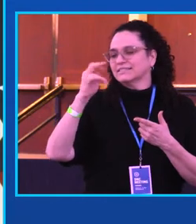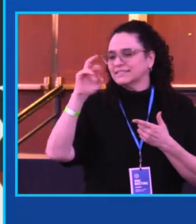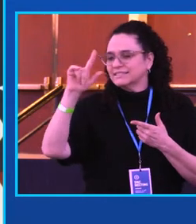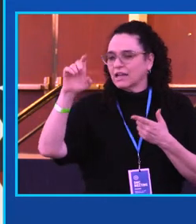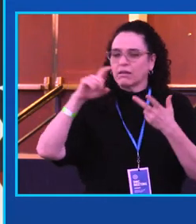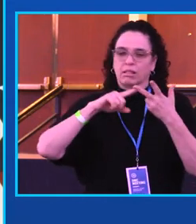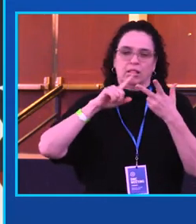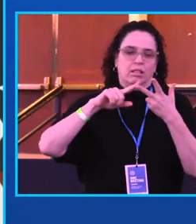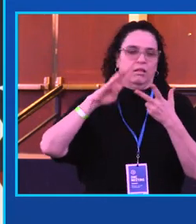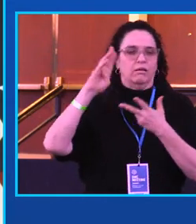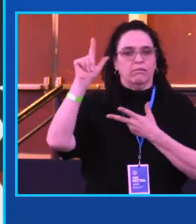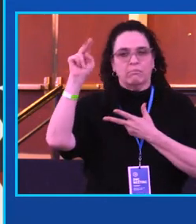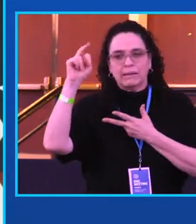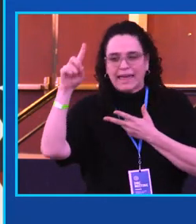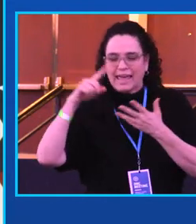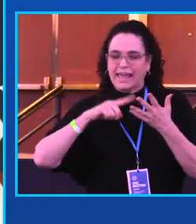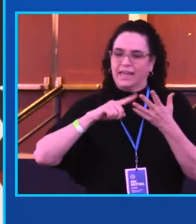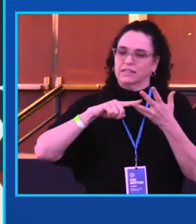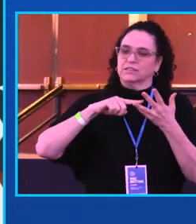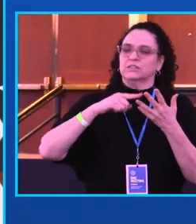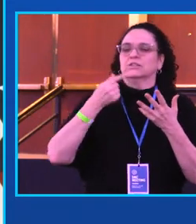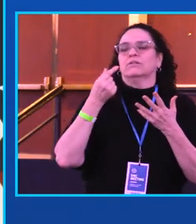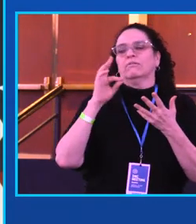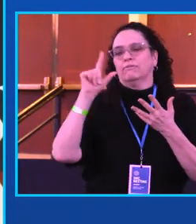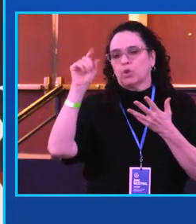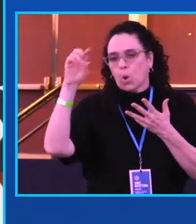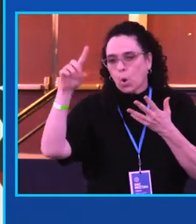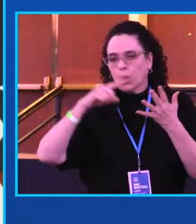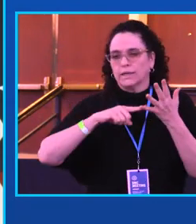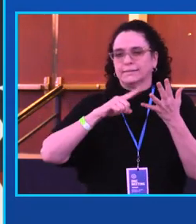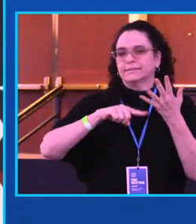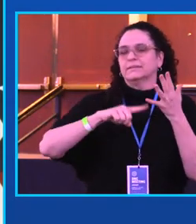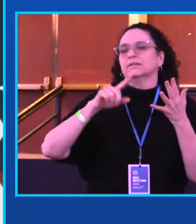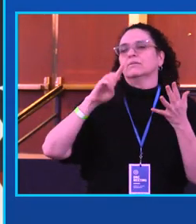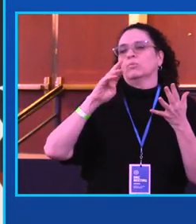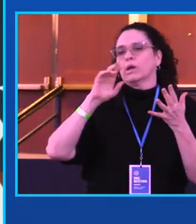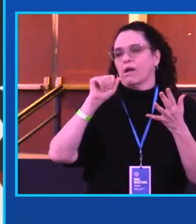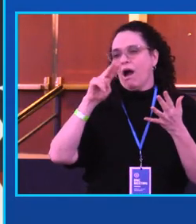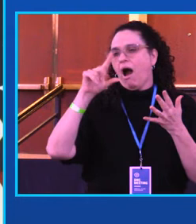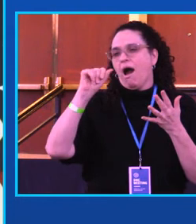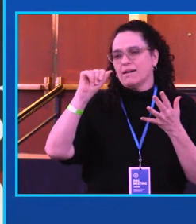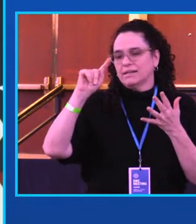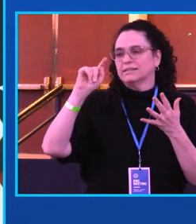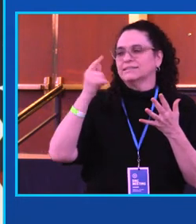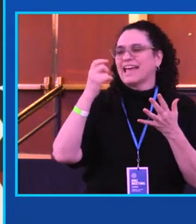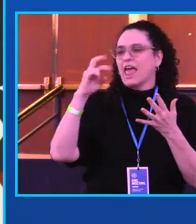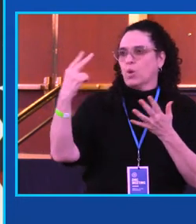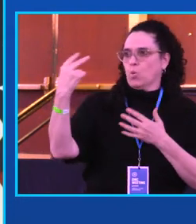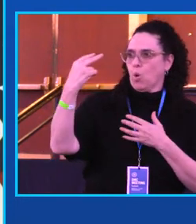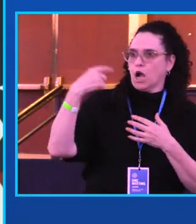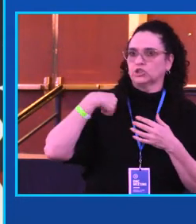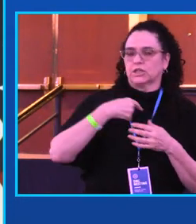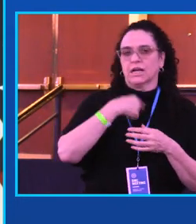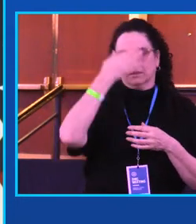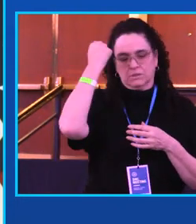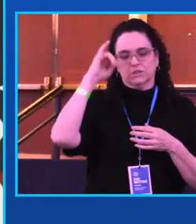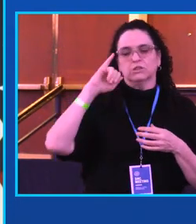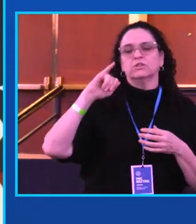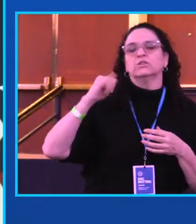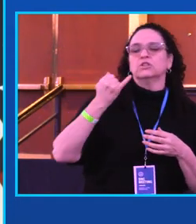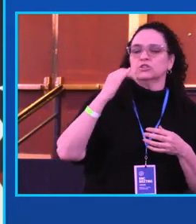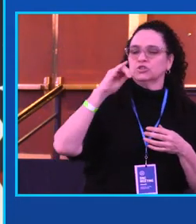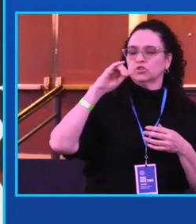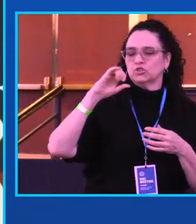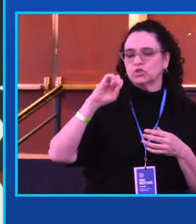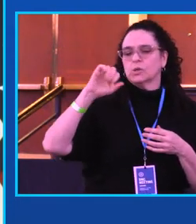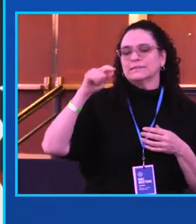Emmanuel Nines, the George Floyds and Breonna Taylors are watching us. Because Joseph Lowery, C.T. Vivian, and